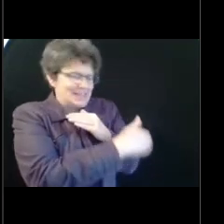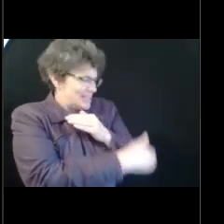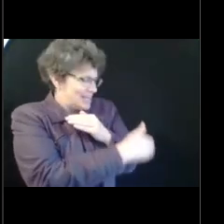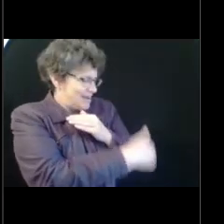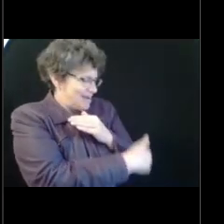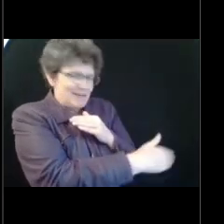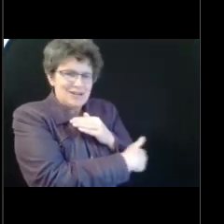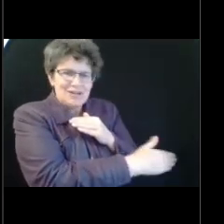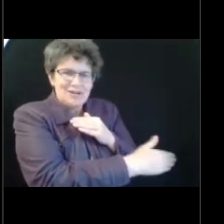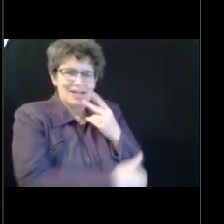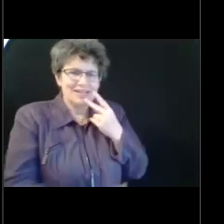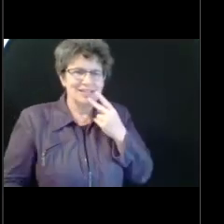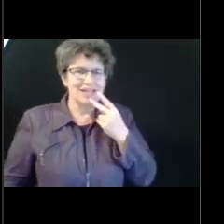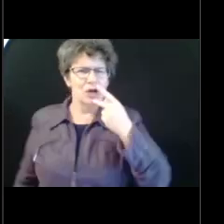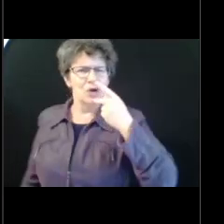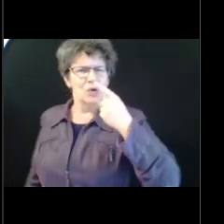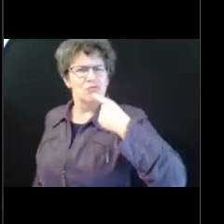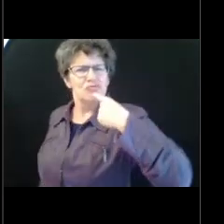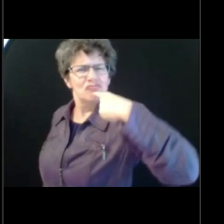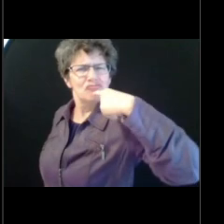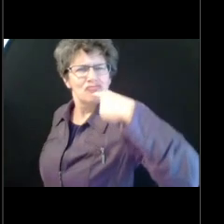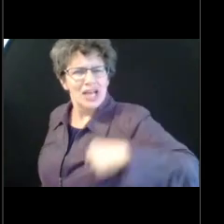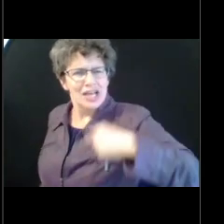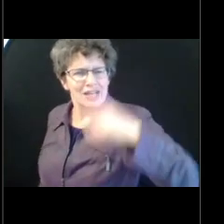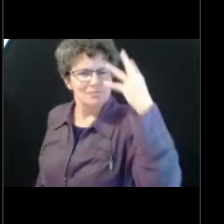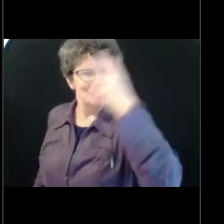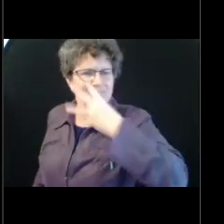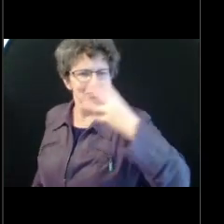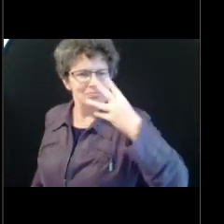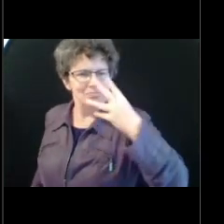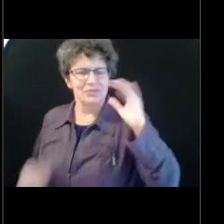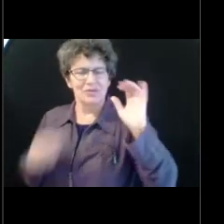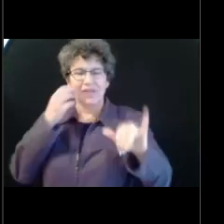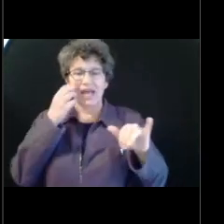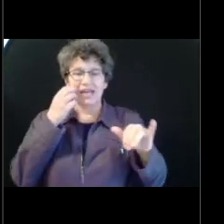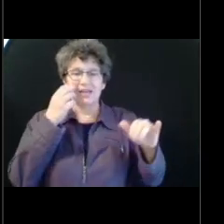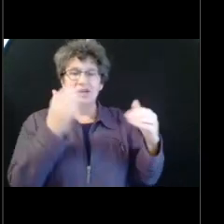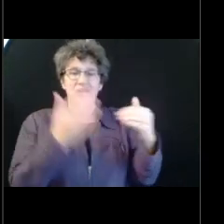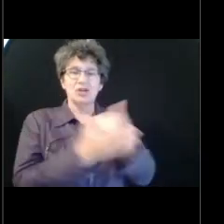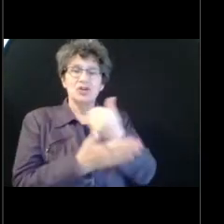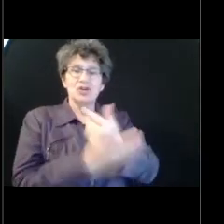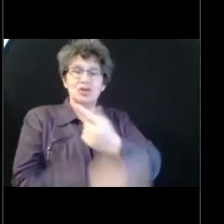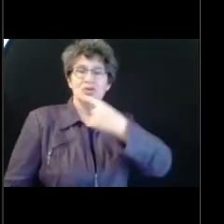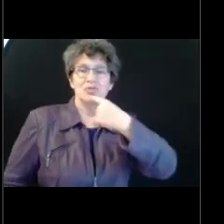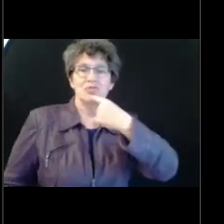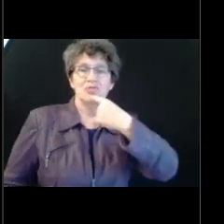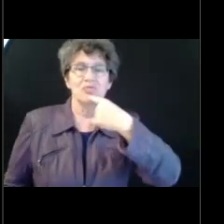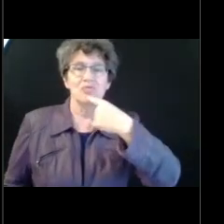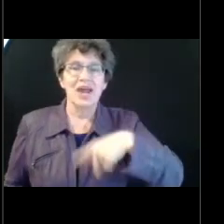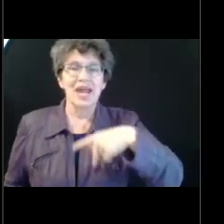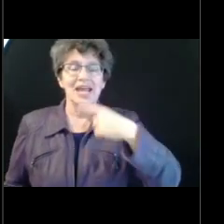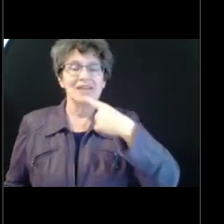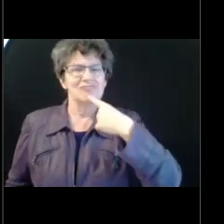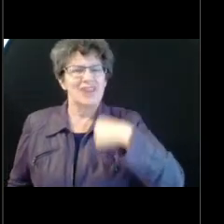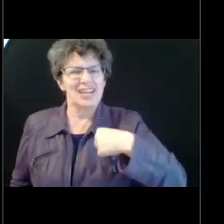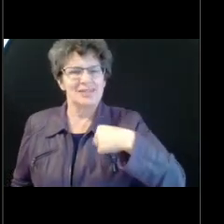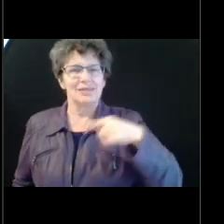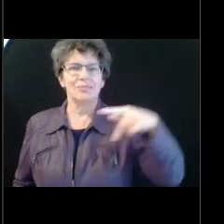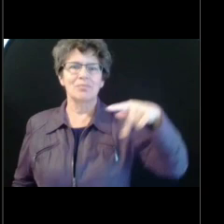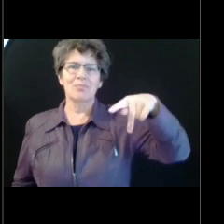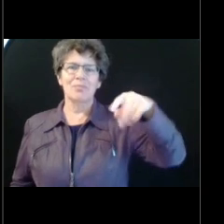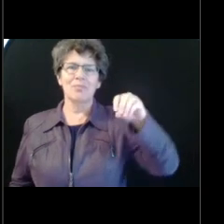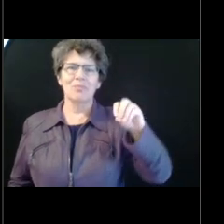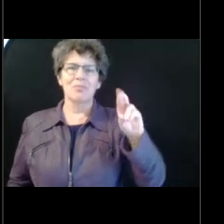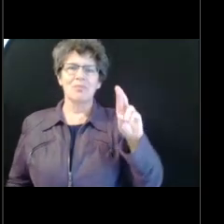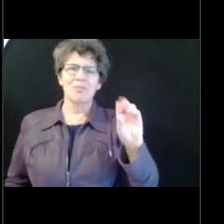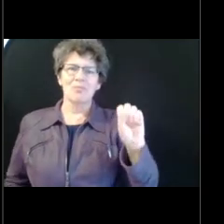is candy apple red. And that new red Porsche was her way of adapting to assistance. The